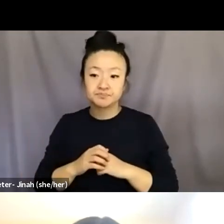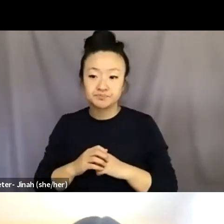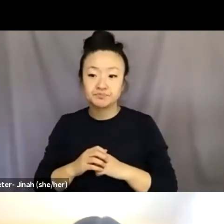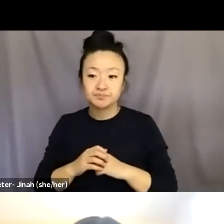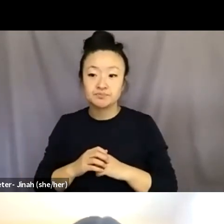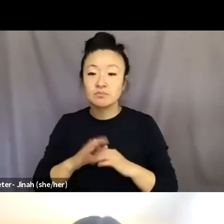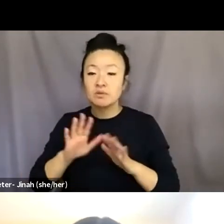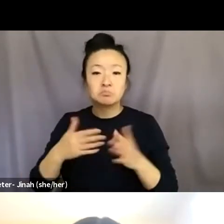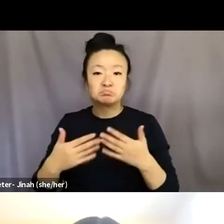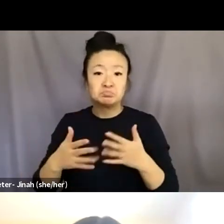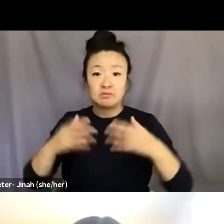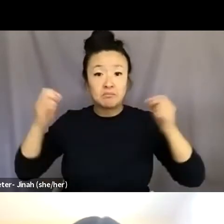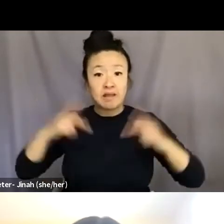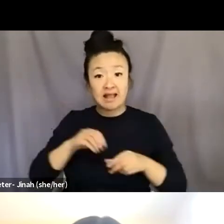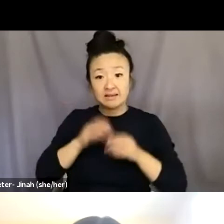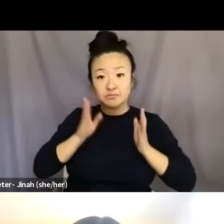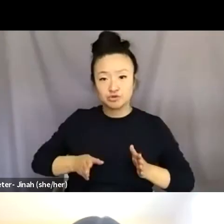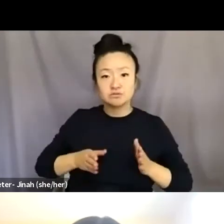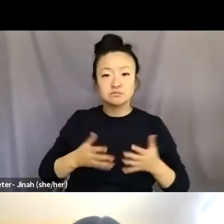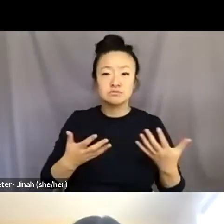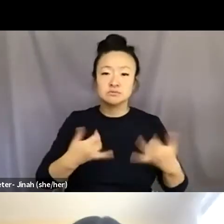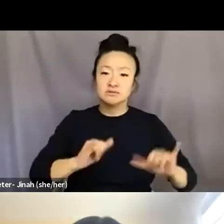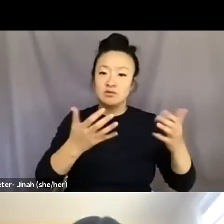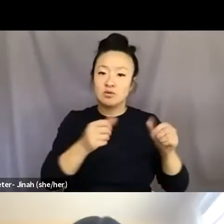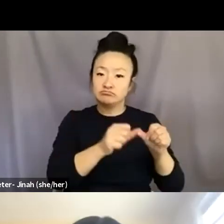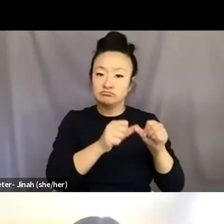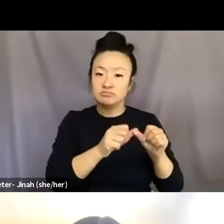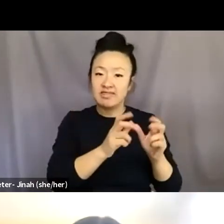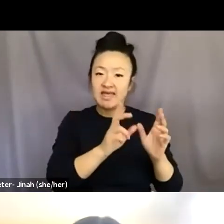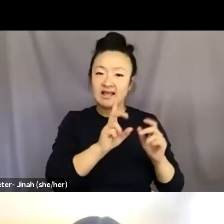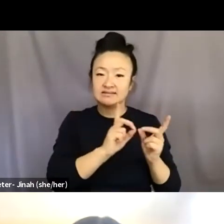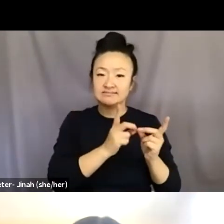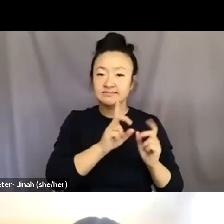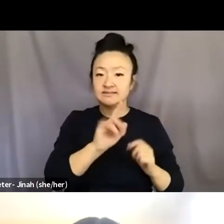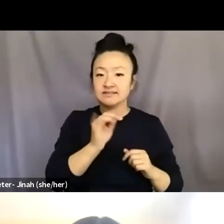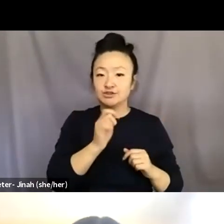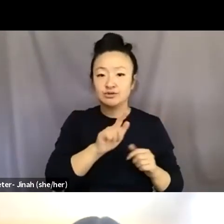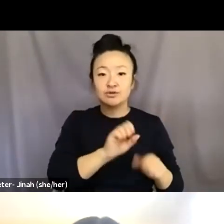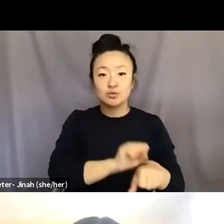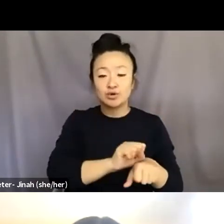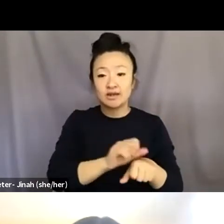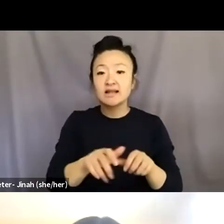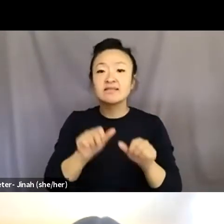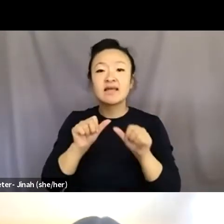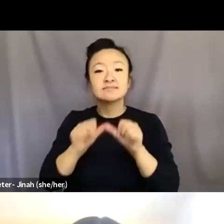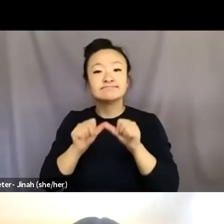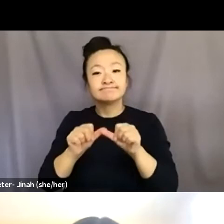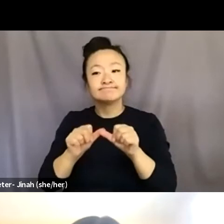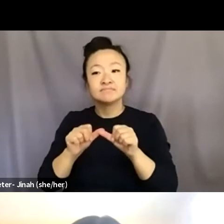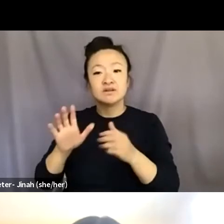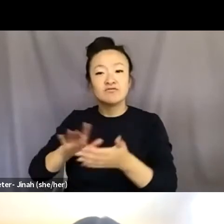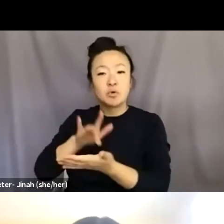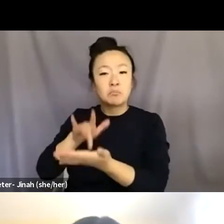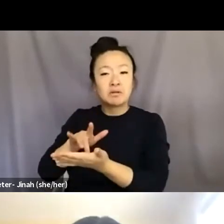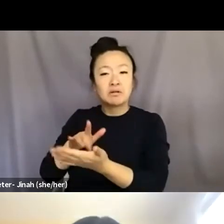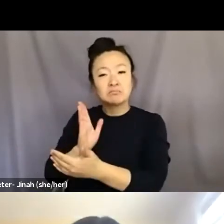in person again. And the sustainability for a mid-sized